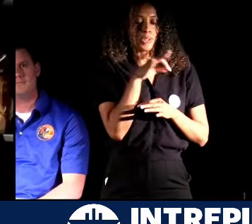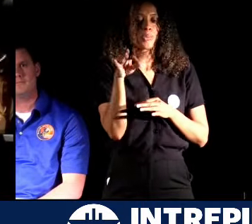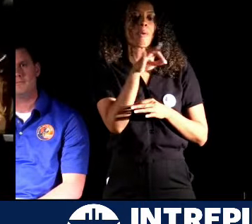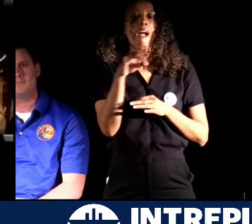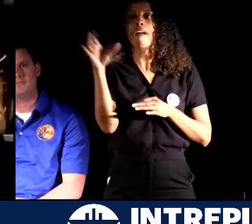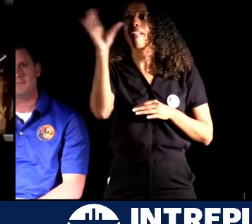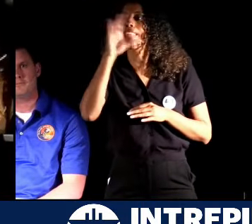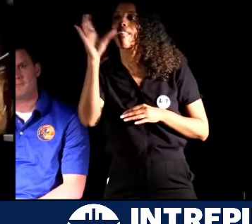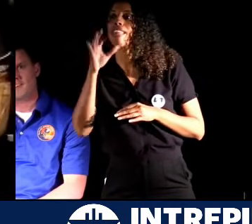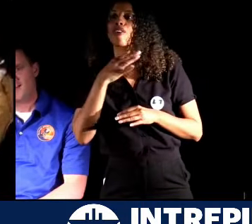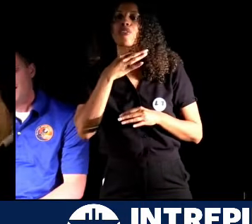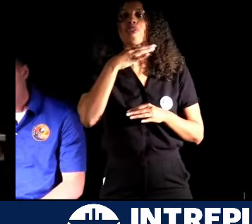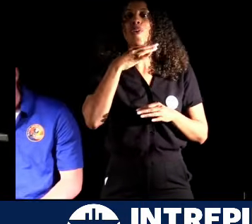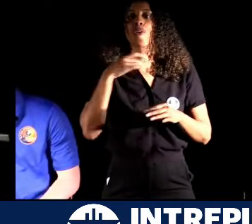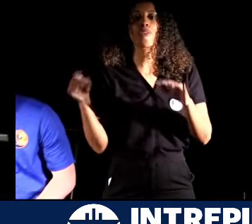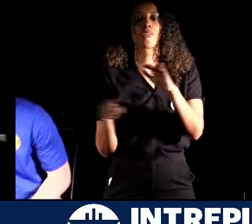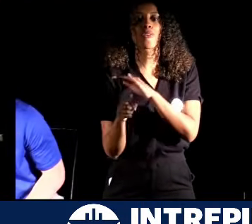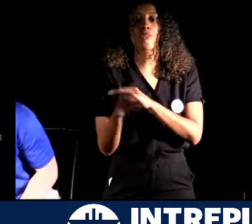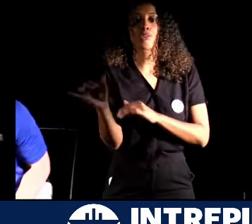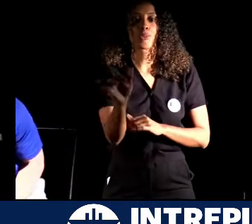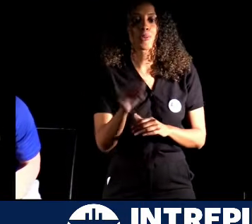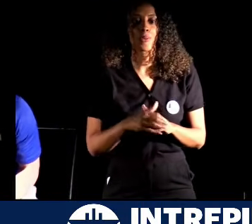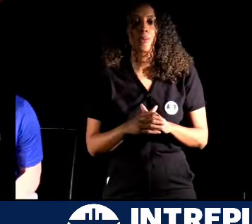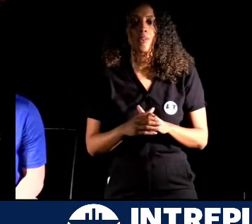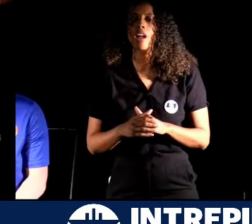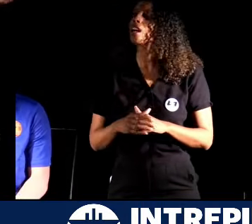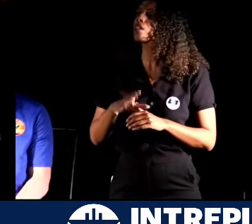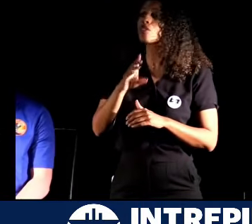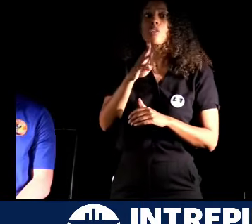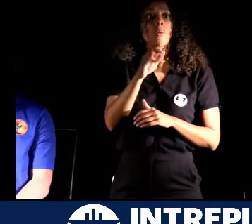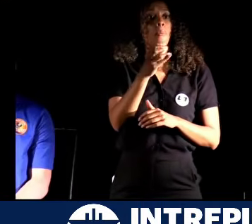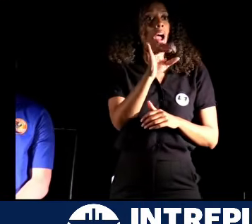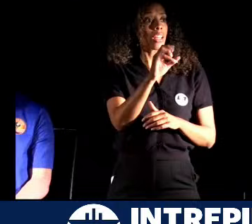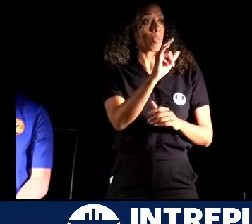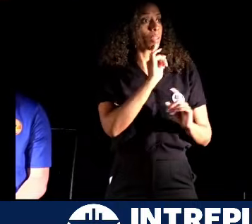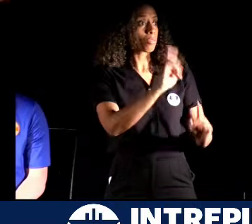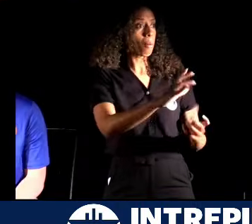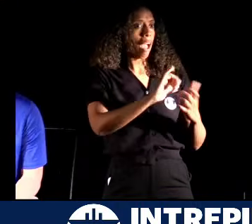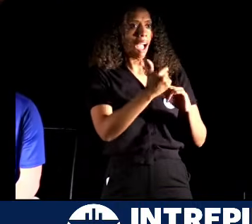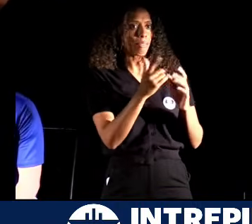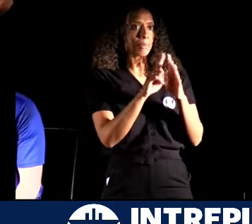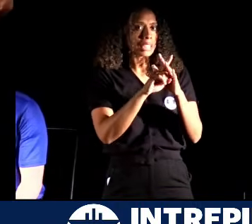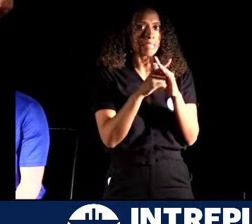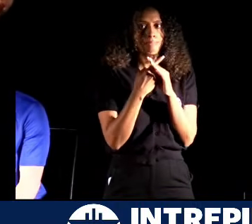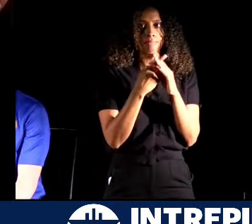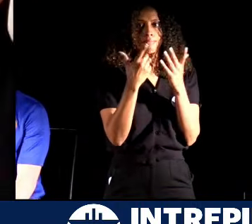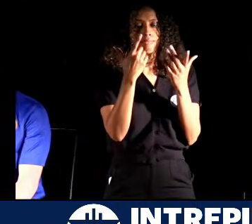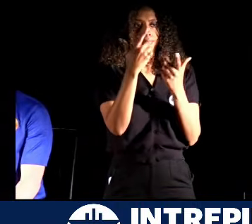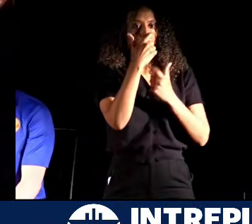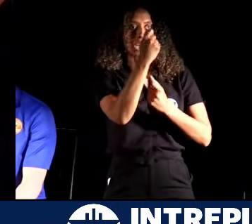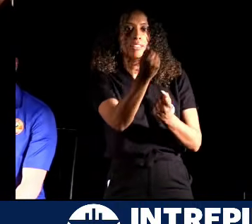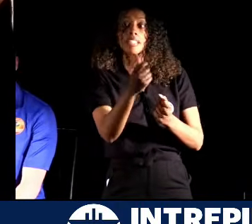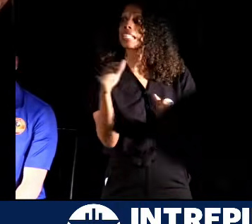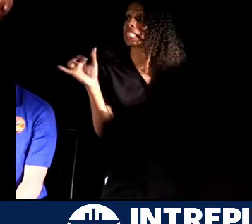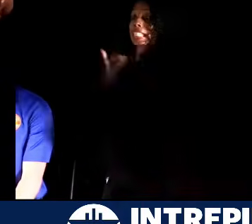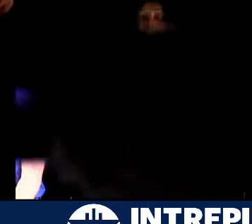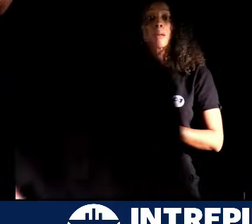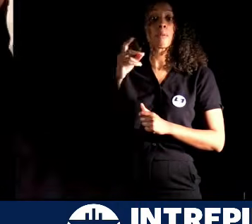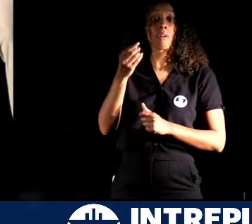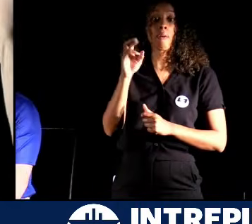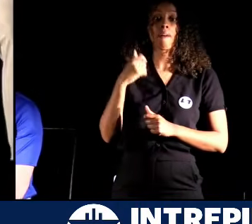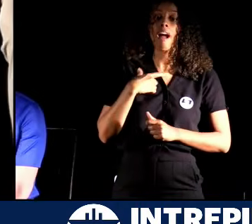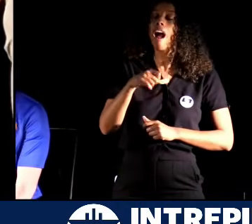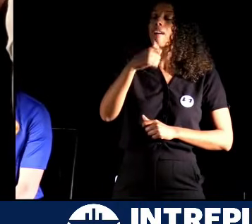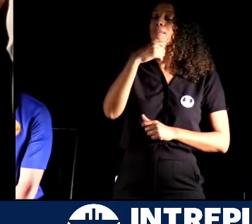Brian, did you want to answer that question too? How you got into it? Yeah, so, sort of like Nora, I just liked looking up into the sky for a long time and